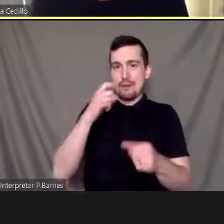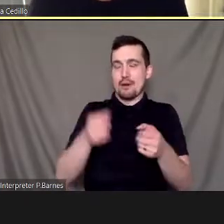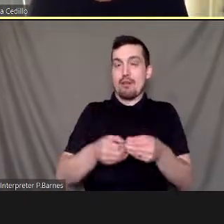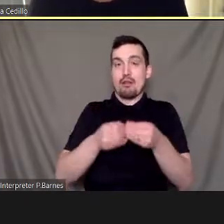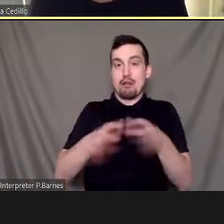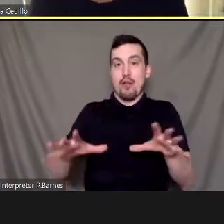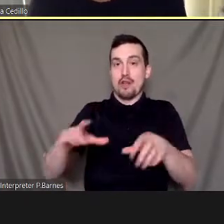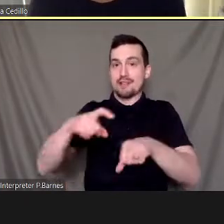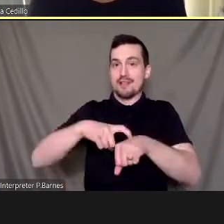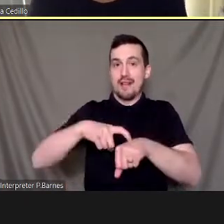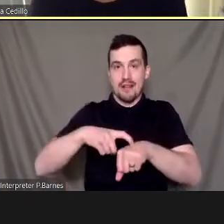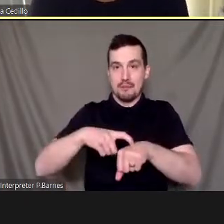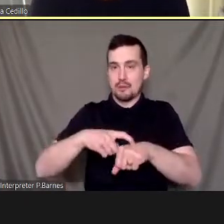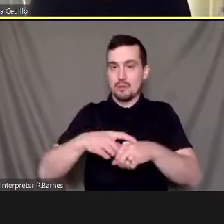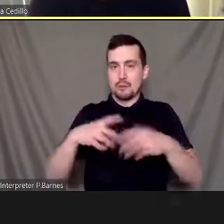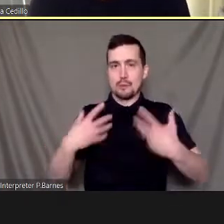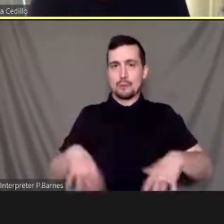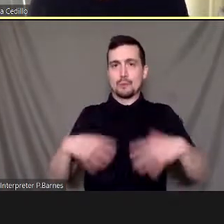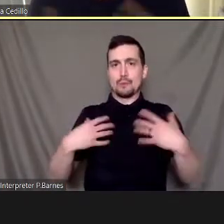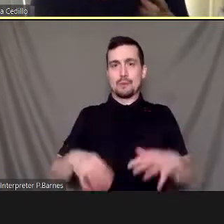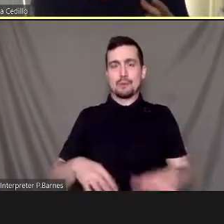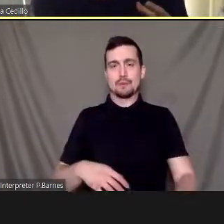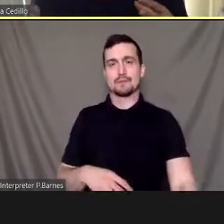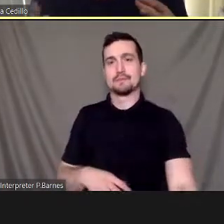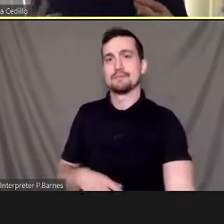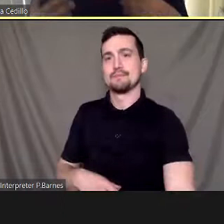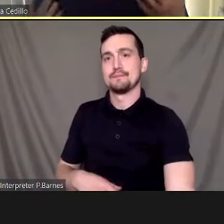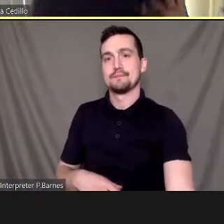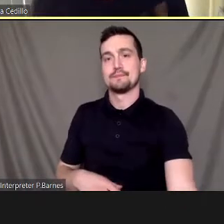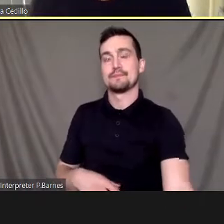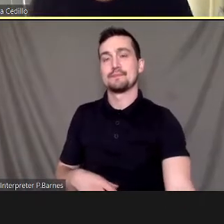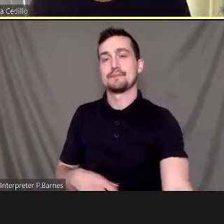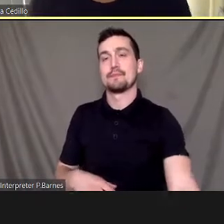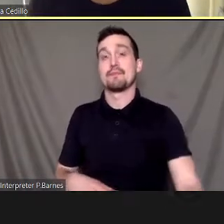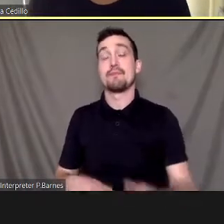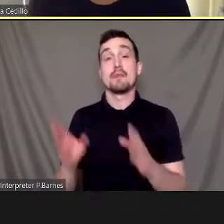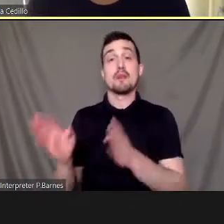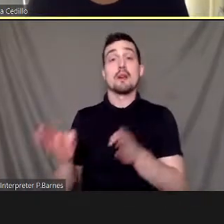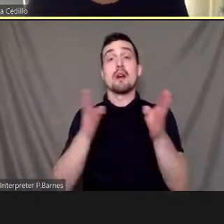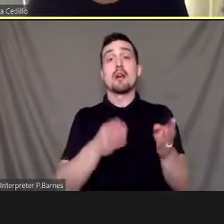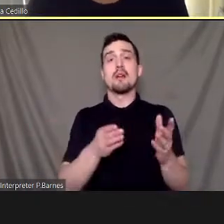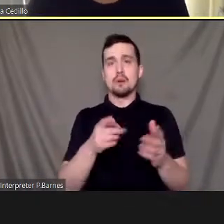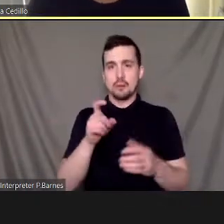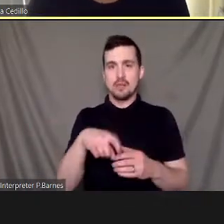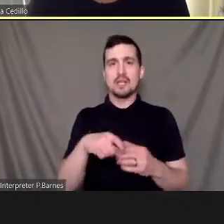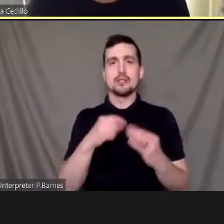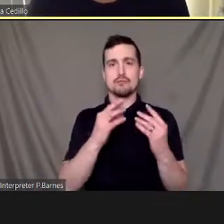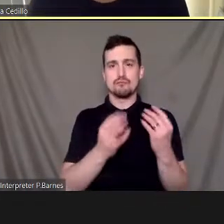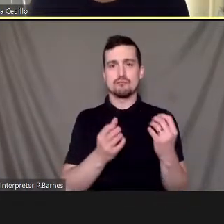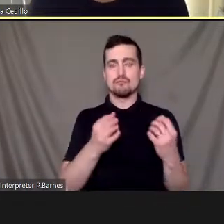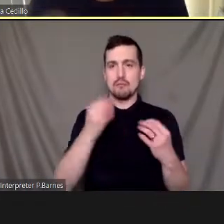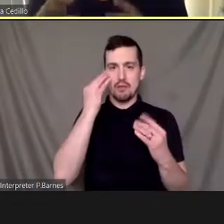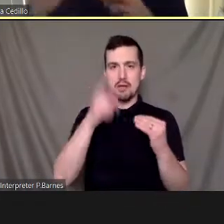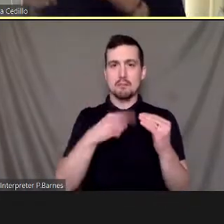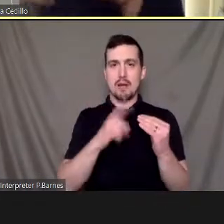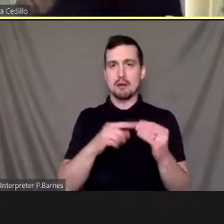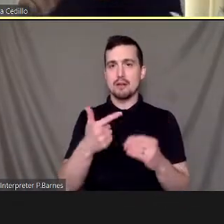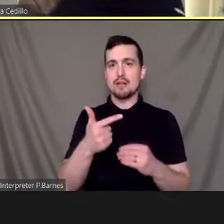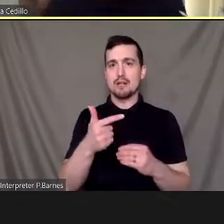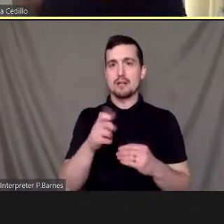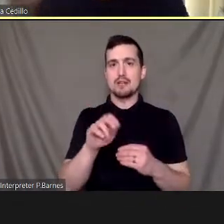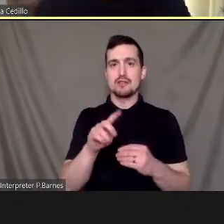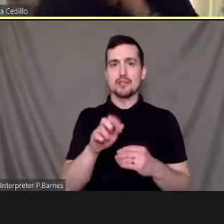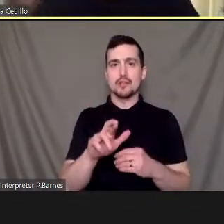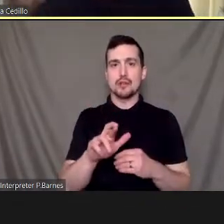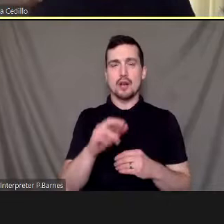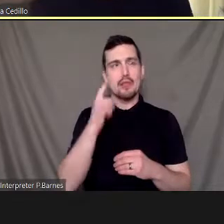right, of one's life. And then of course, part of the other thing we need to think about when it comes to gender is I tend to think about